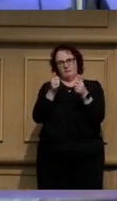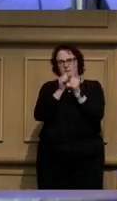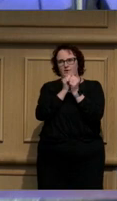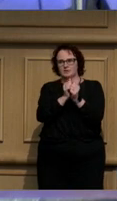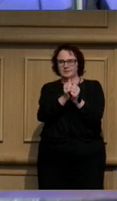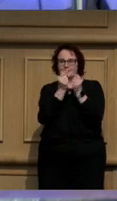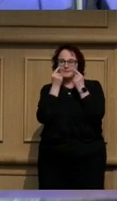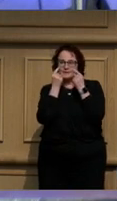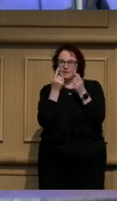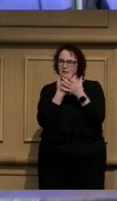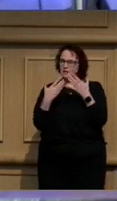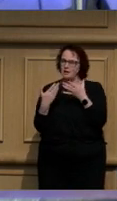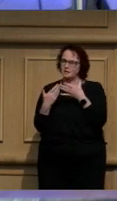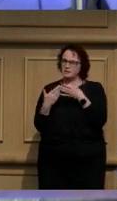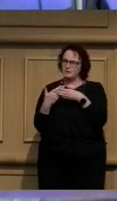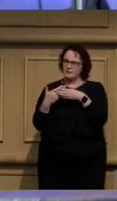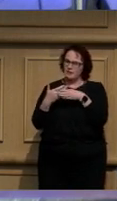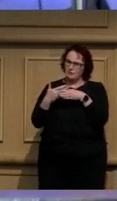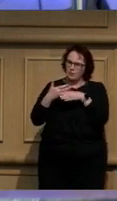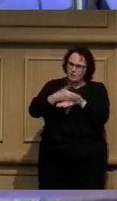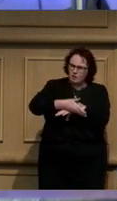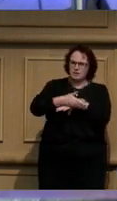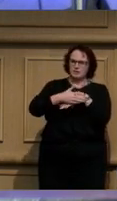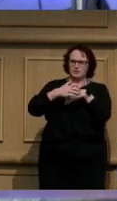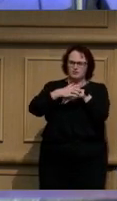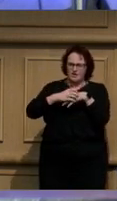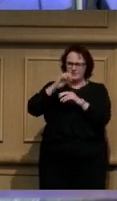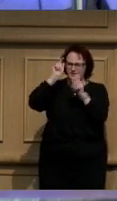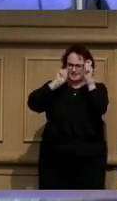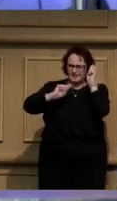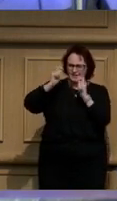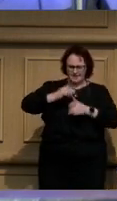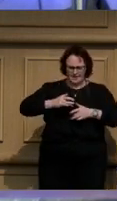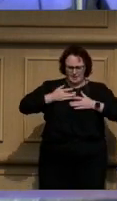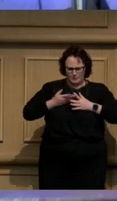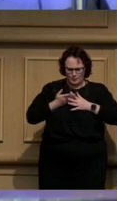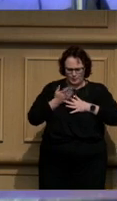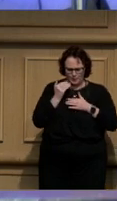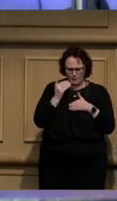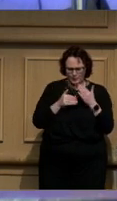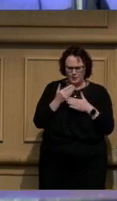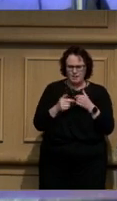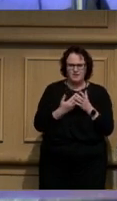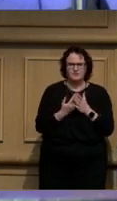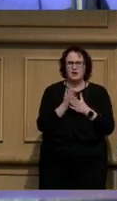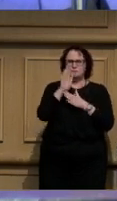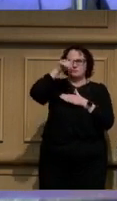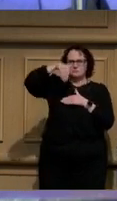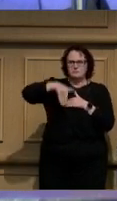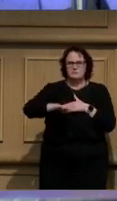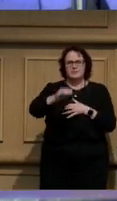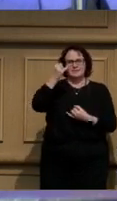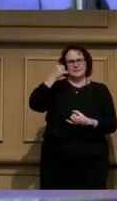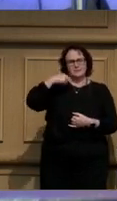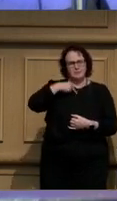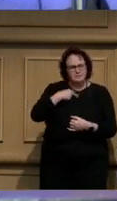a lot of work goes into it, a lot of drafts go into it, a lot of thinking, a lot of living, a lot of disappointment, a lot of